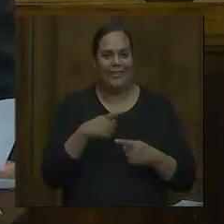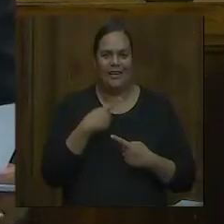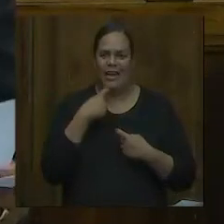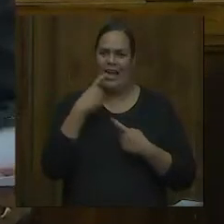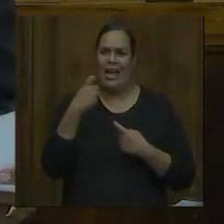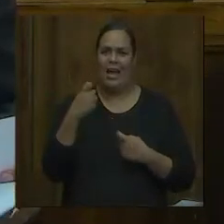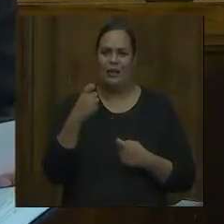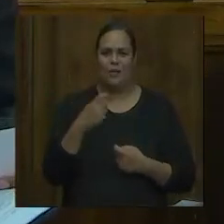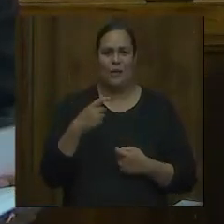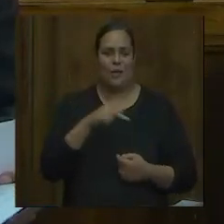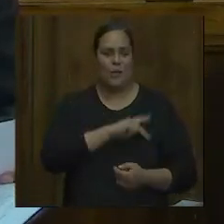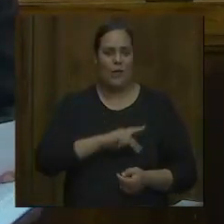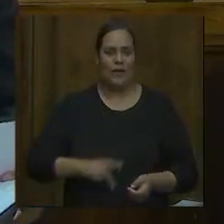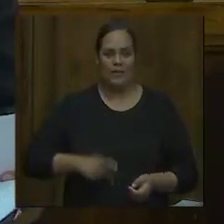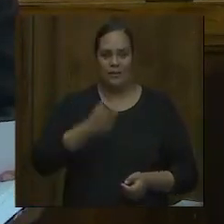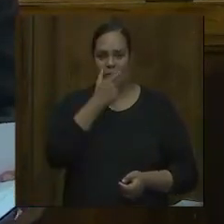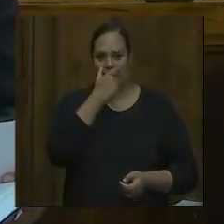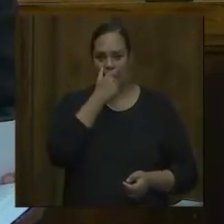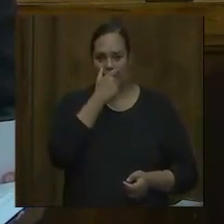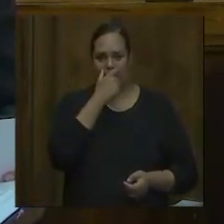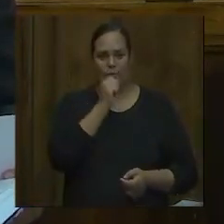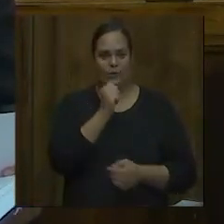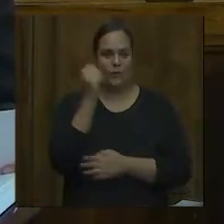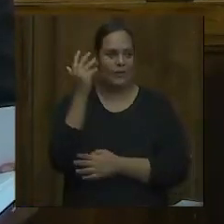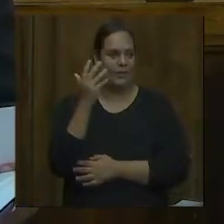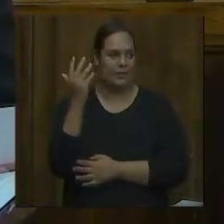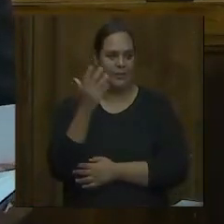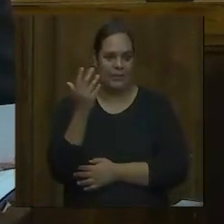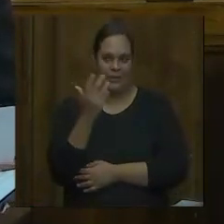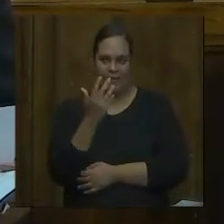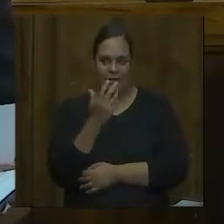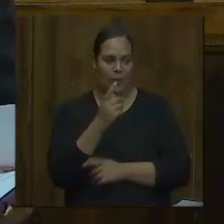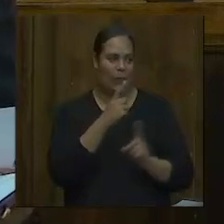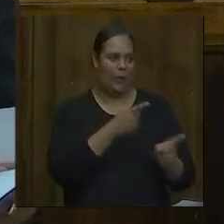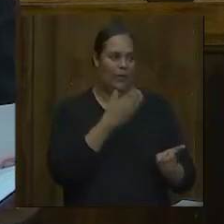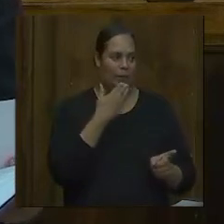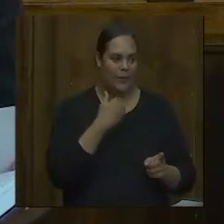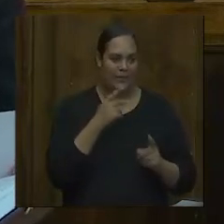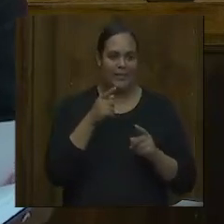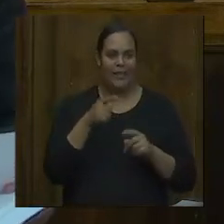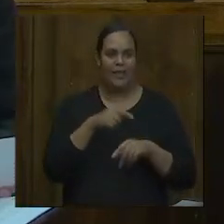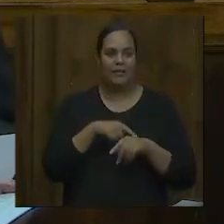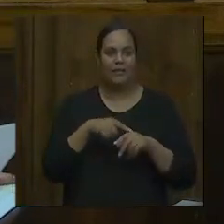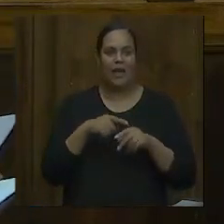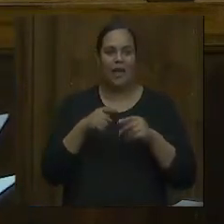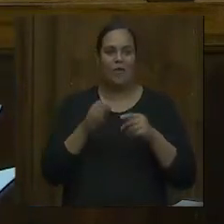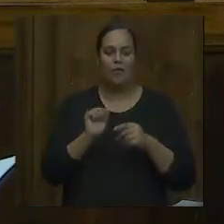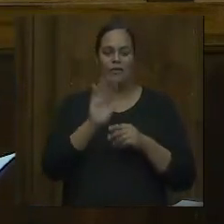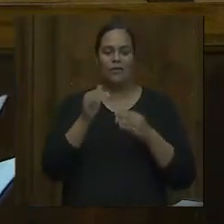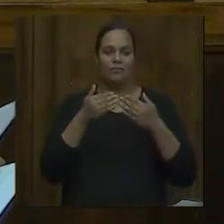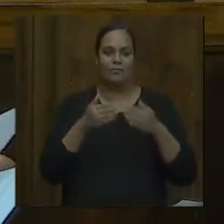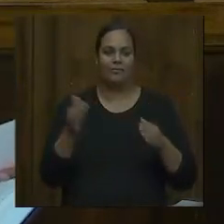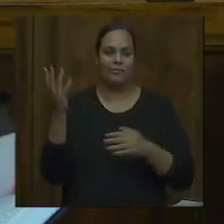President Cyril Ramaphosa delivered his maiden speech Order, please. at the State of the Nation address,